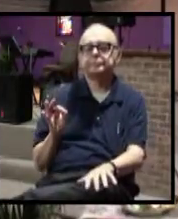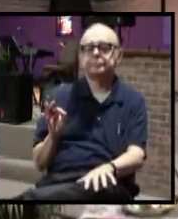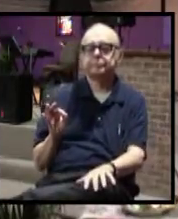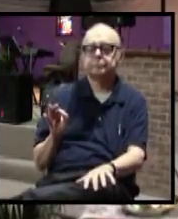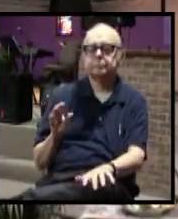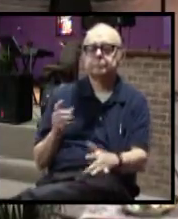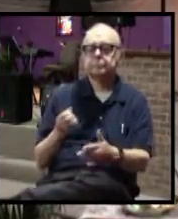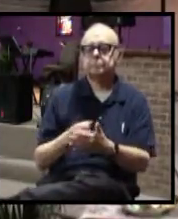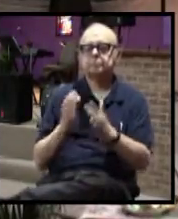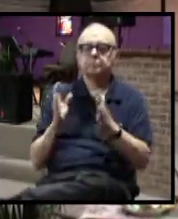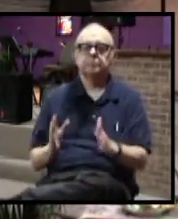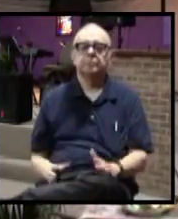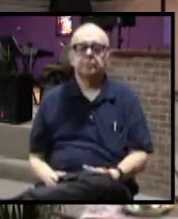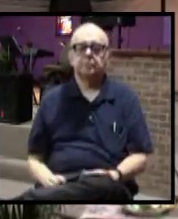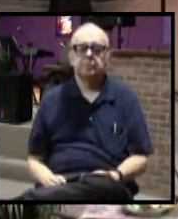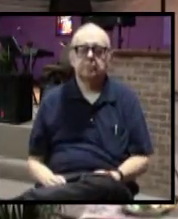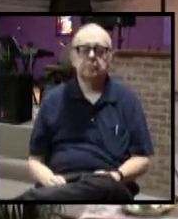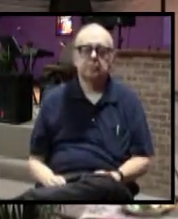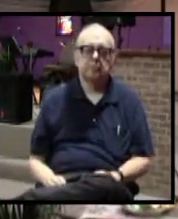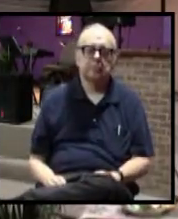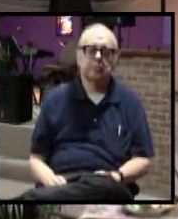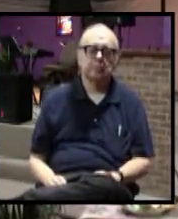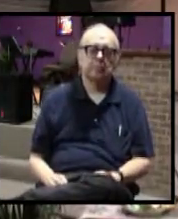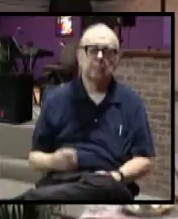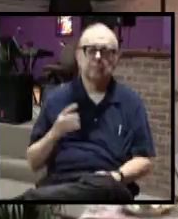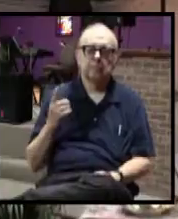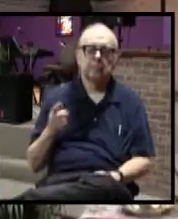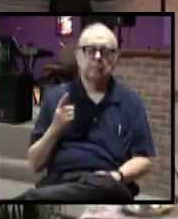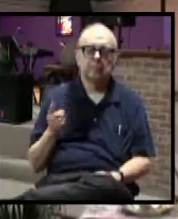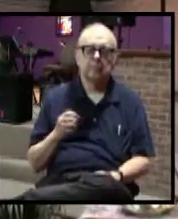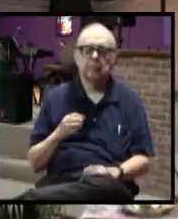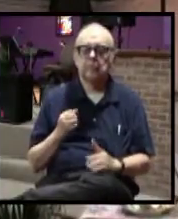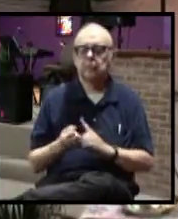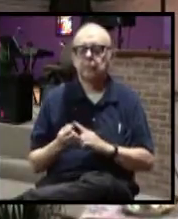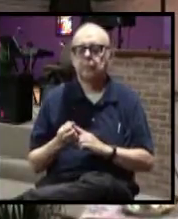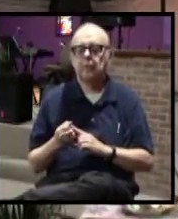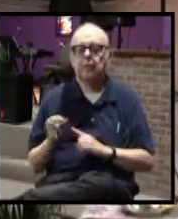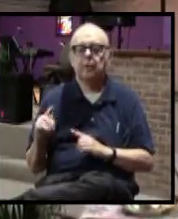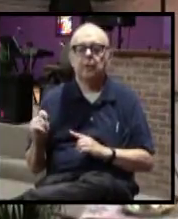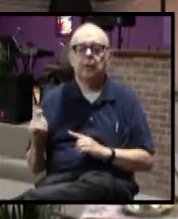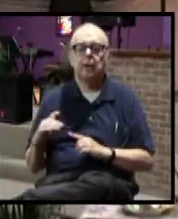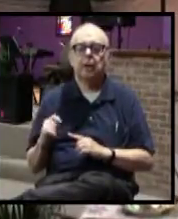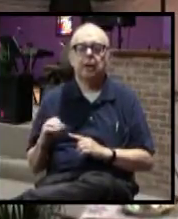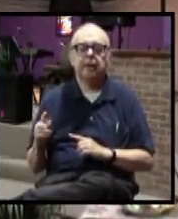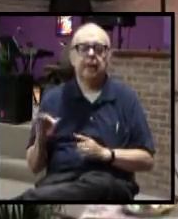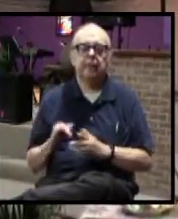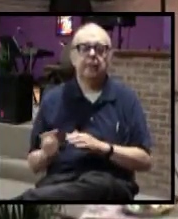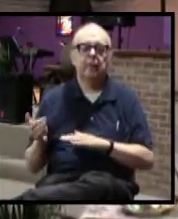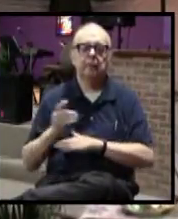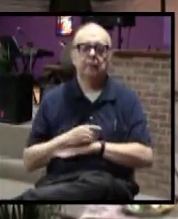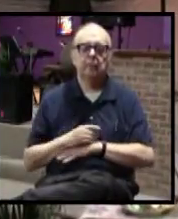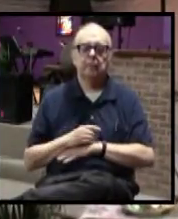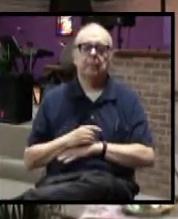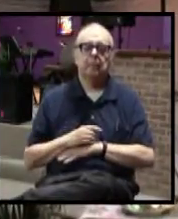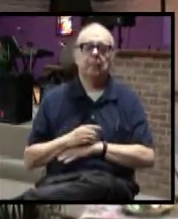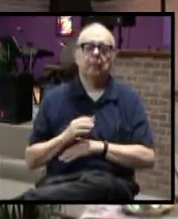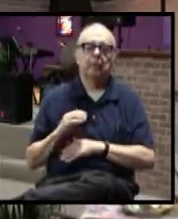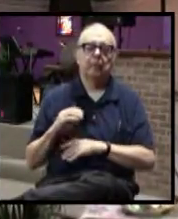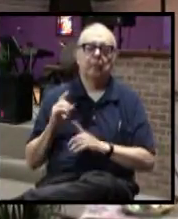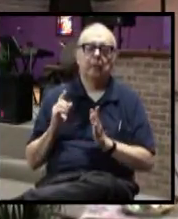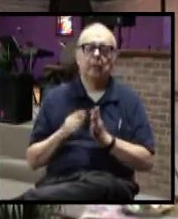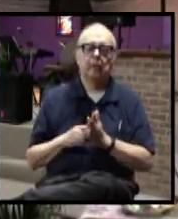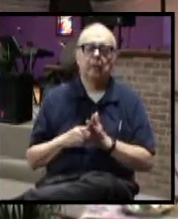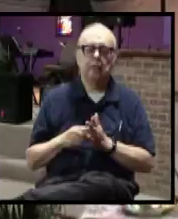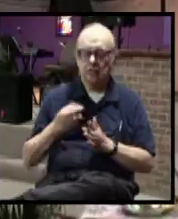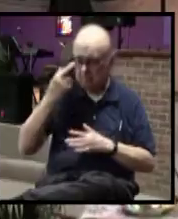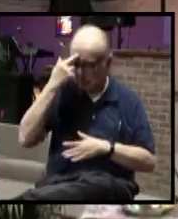Verse number 9. Tax collectors were considered the social outcasts of there. They